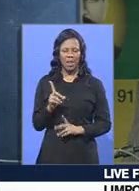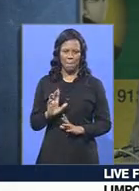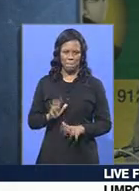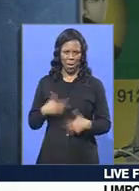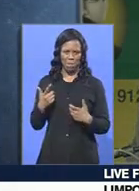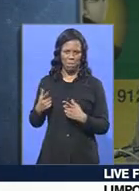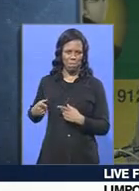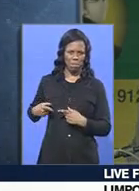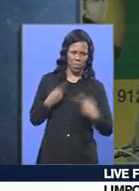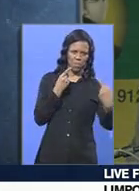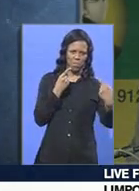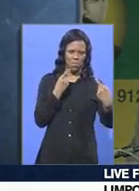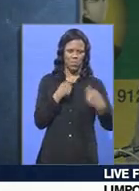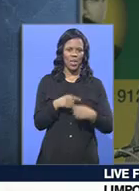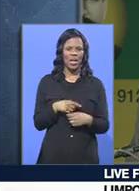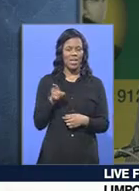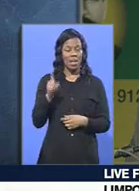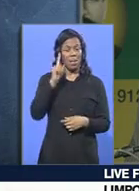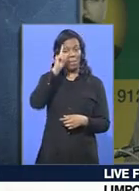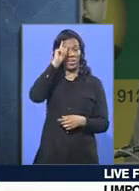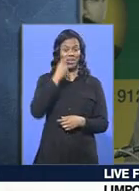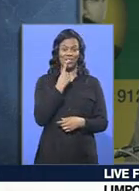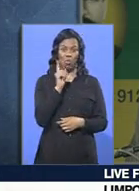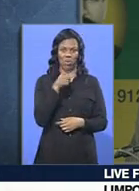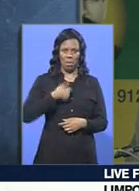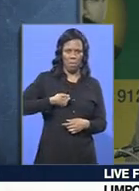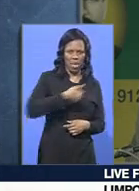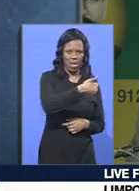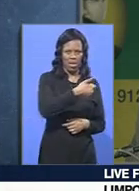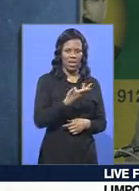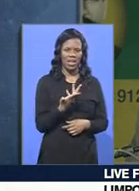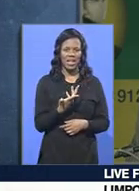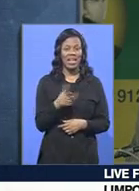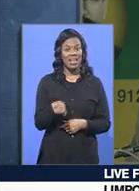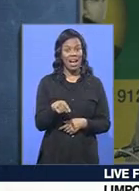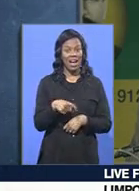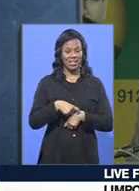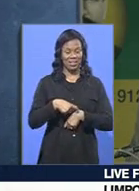He said about F.W. de Klerk, who, by the way,